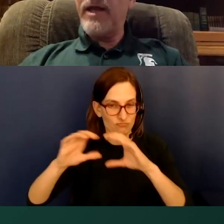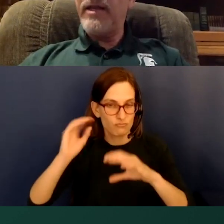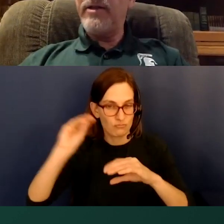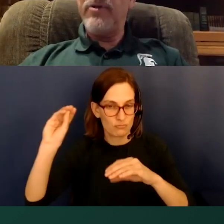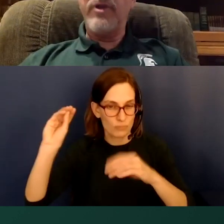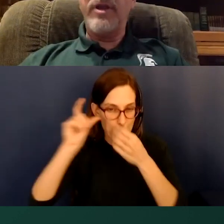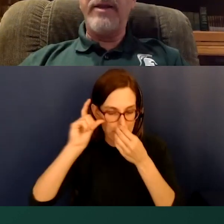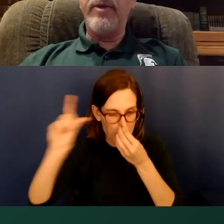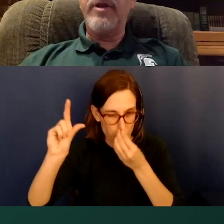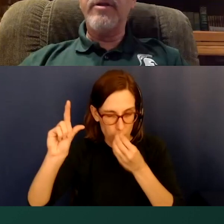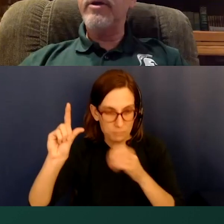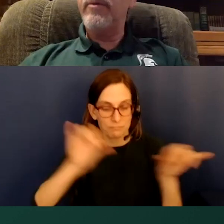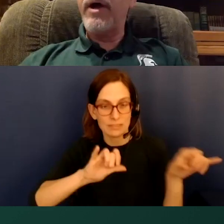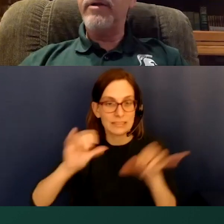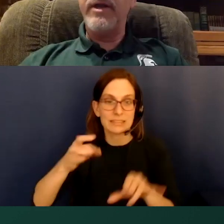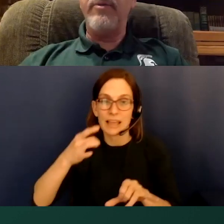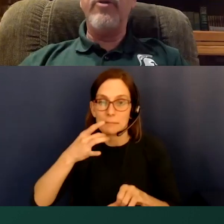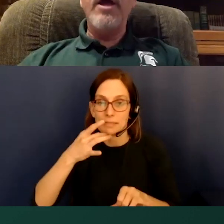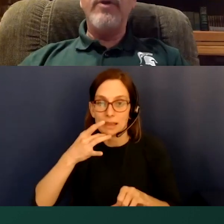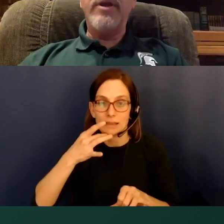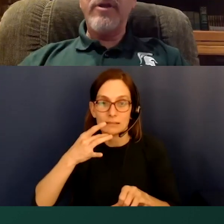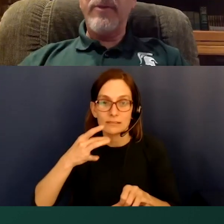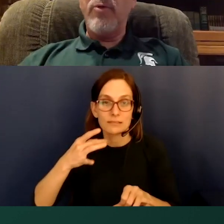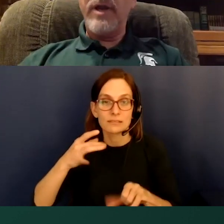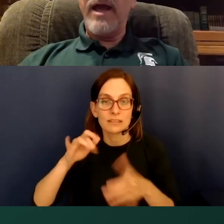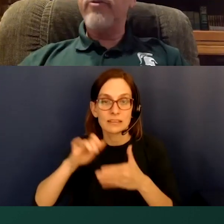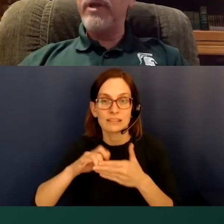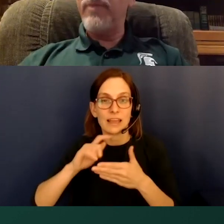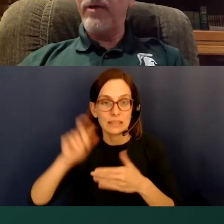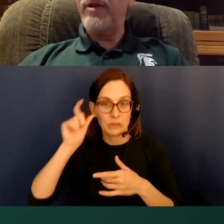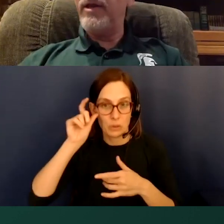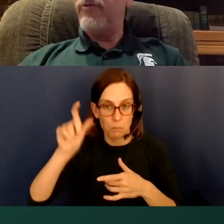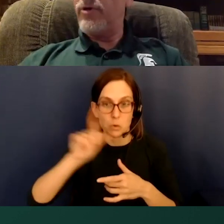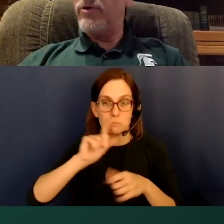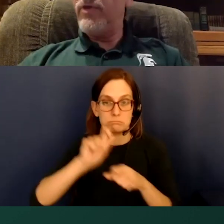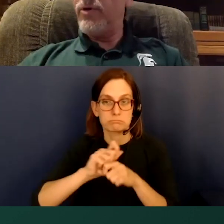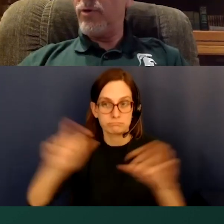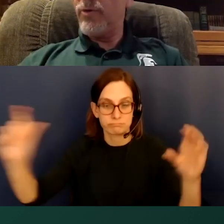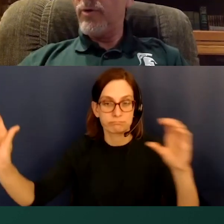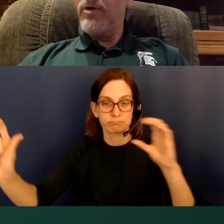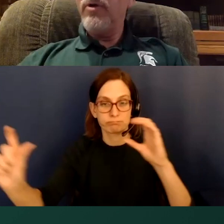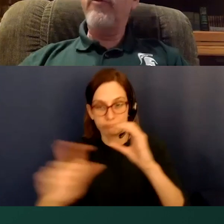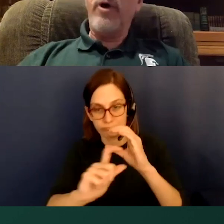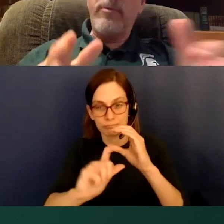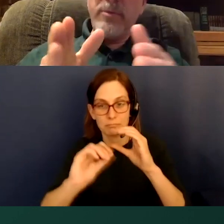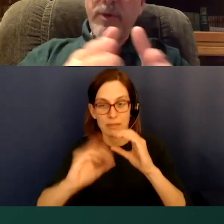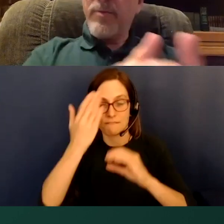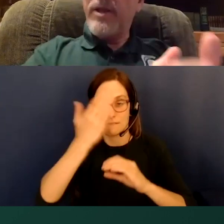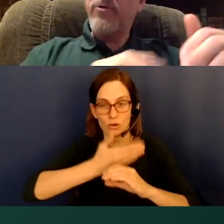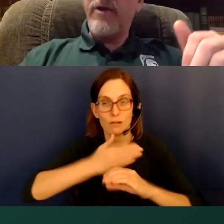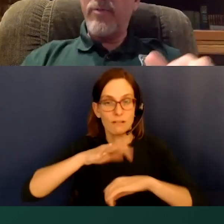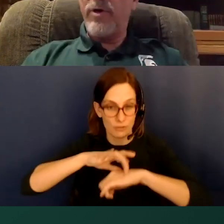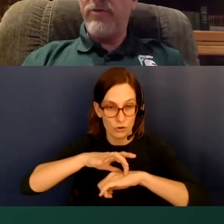same lighting conditions. And this isn't a composite image. This is the moon actually passing in front of the Earth from